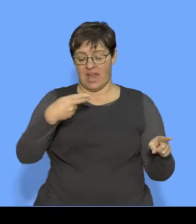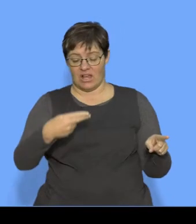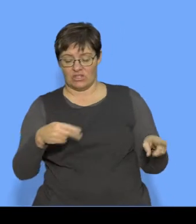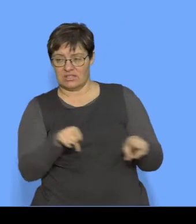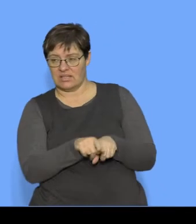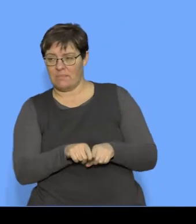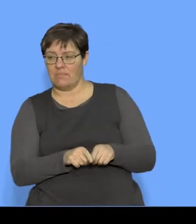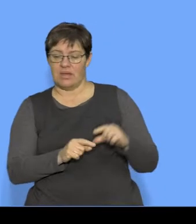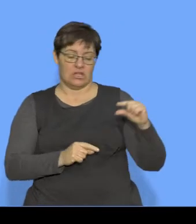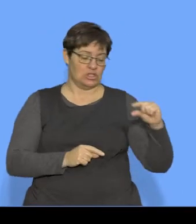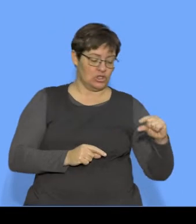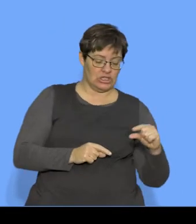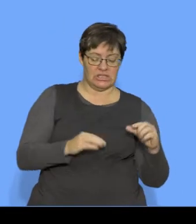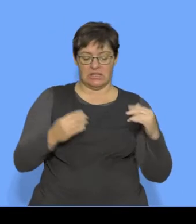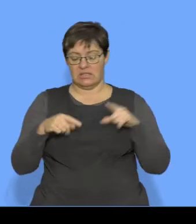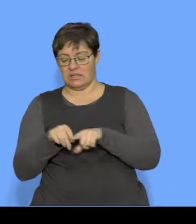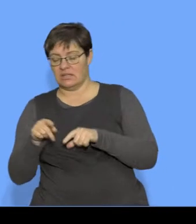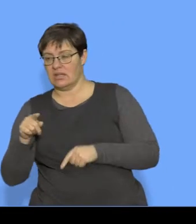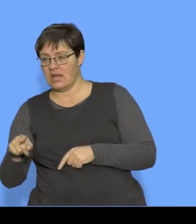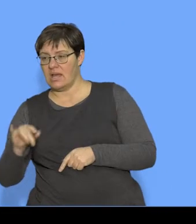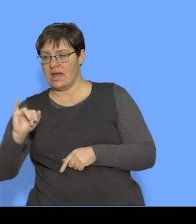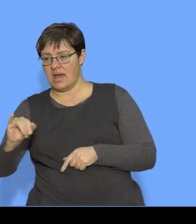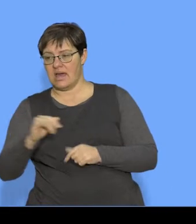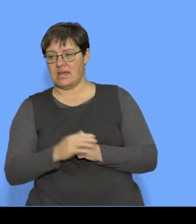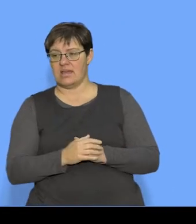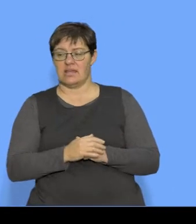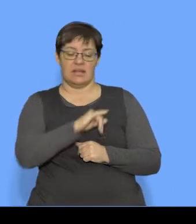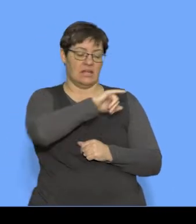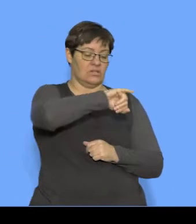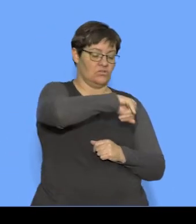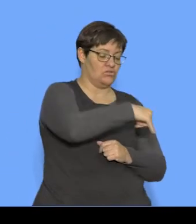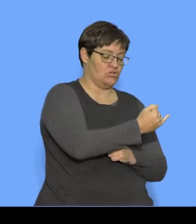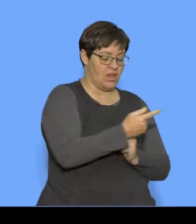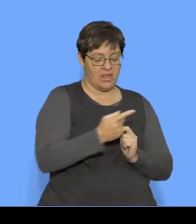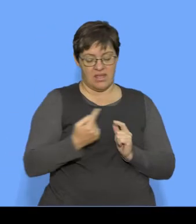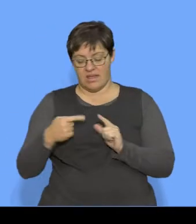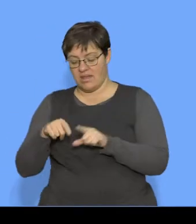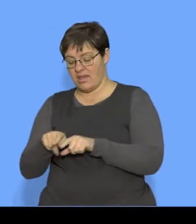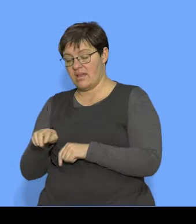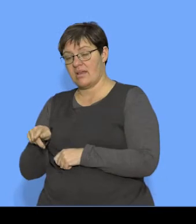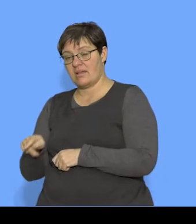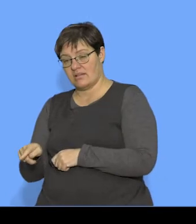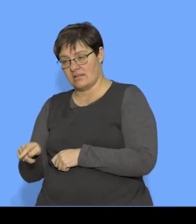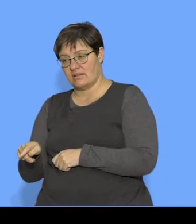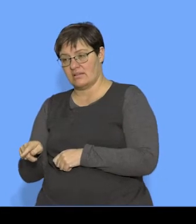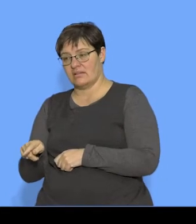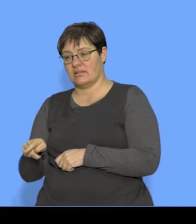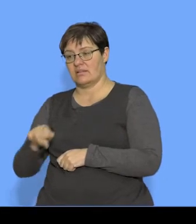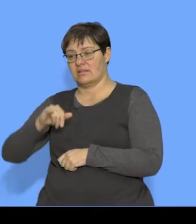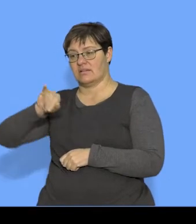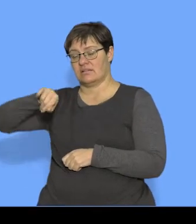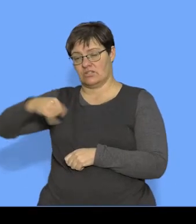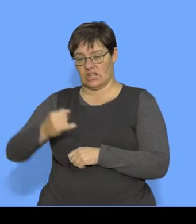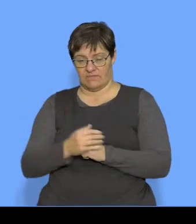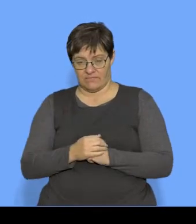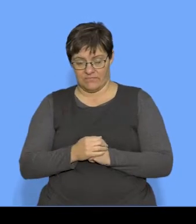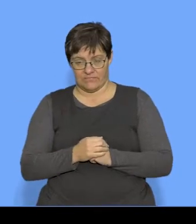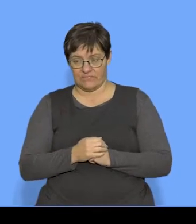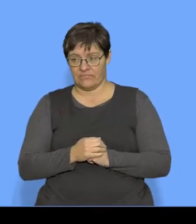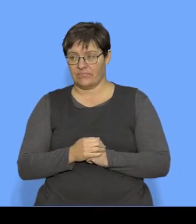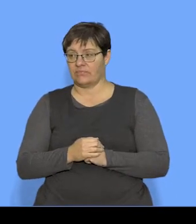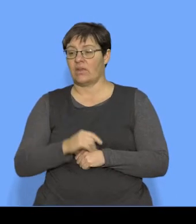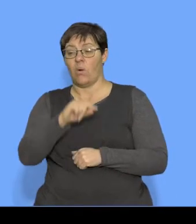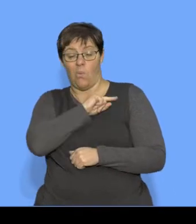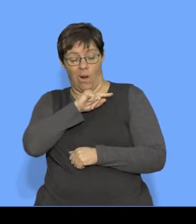H, the angle at G is corresponding with the angle at I, then it means the angle at J will correspond with the angle